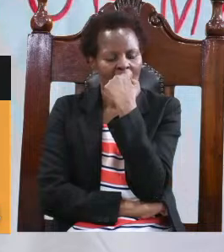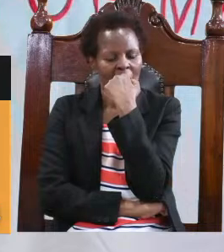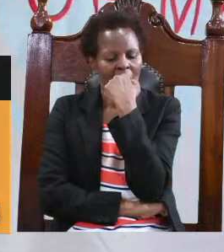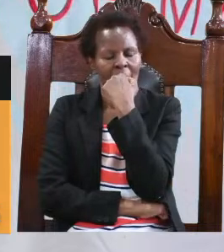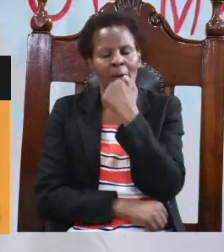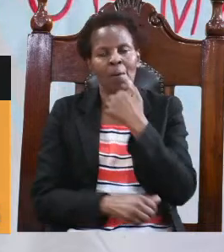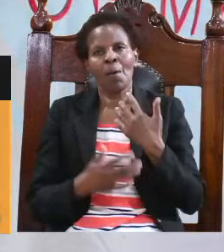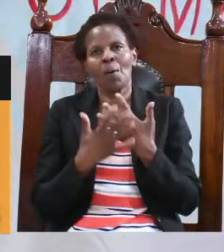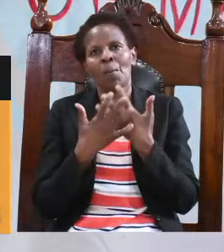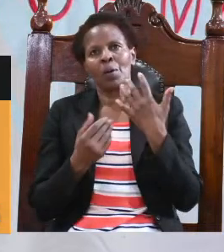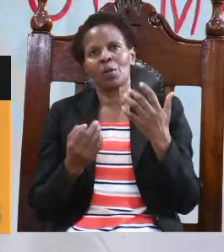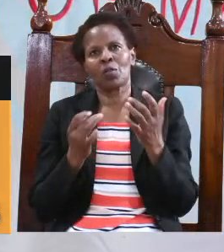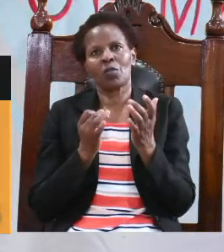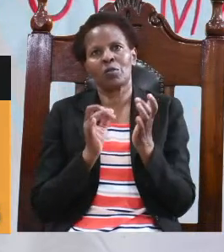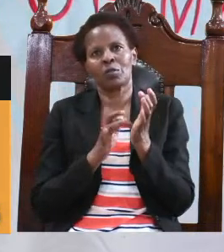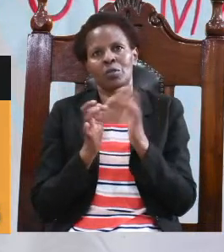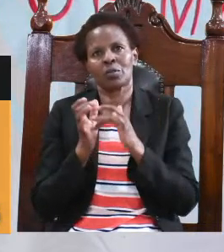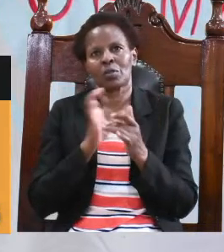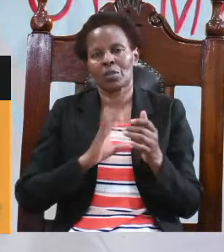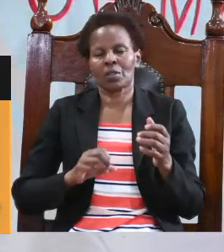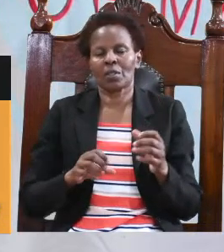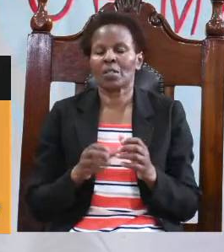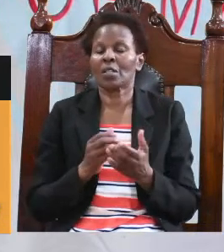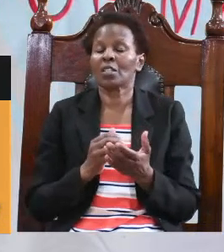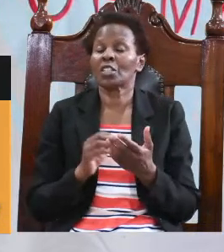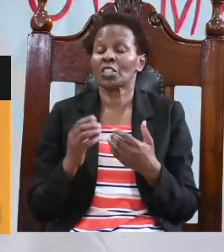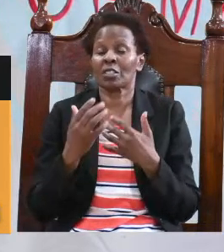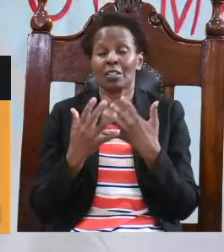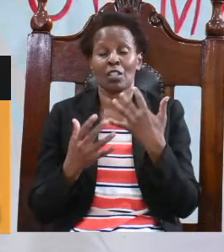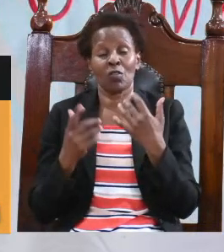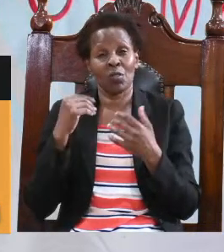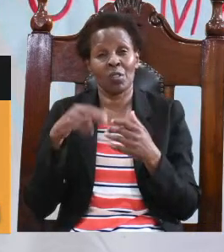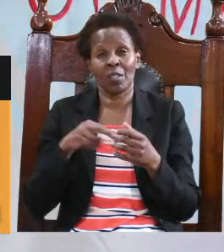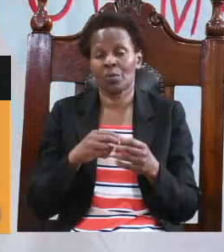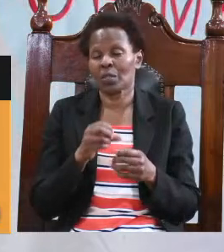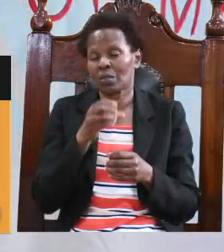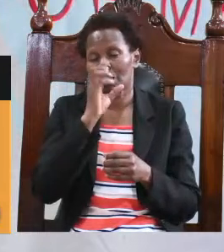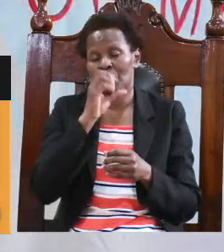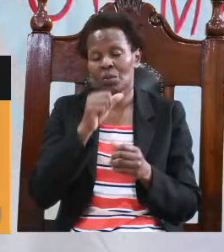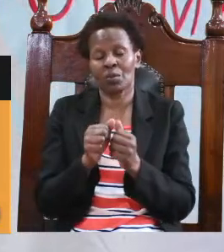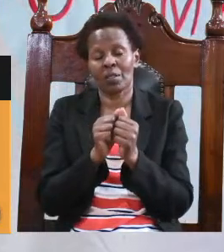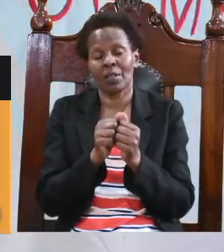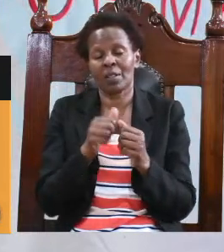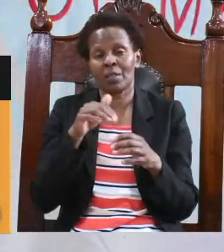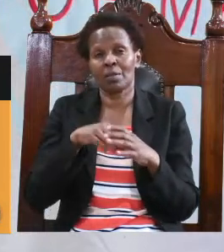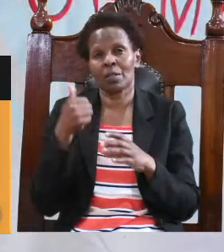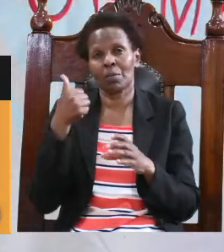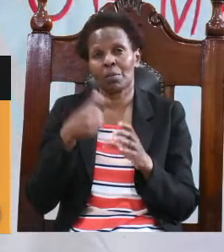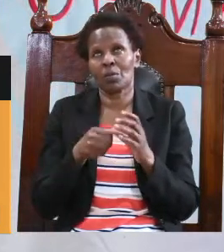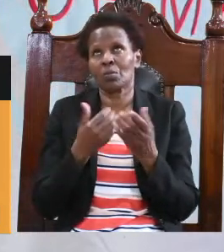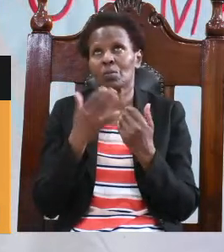The blood of our Lord Jesus Christ was shed for us. Let's drink together in remembrance of him.